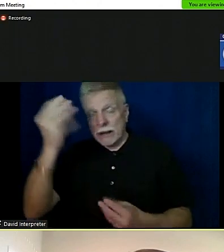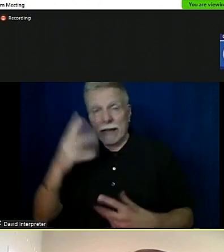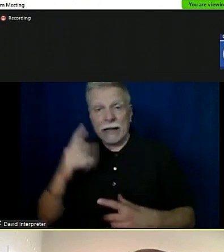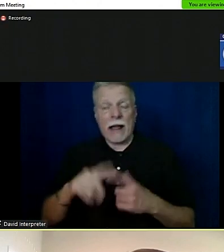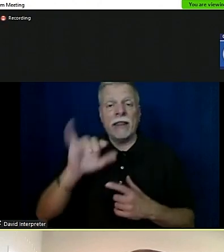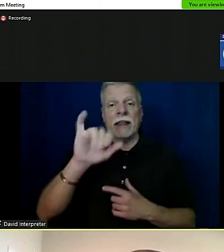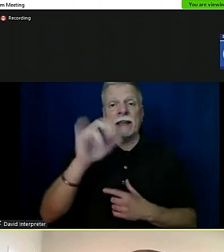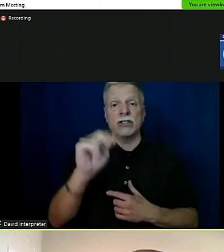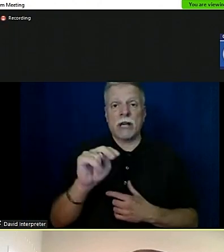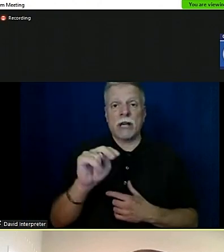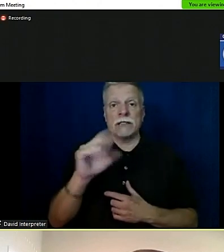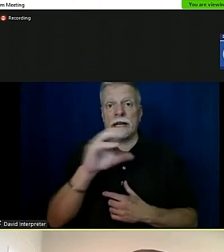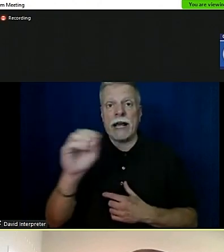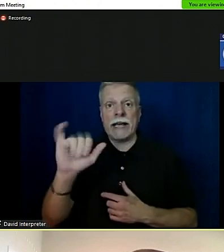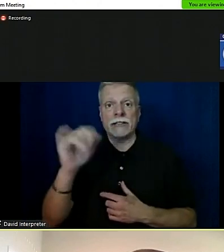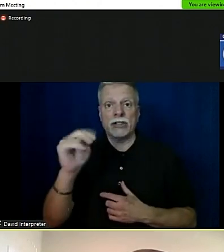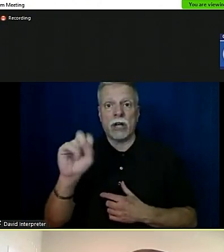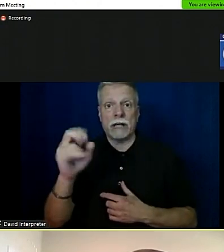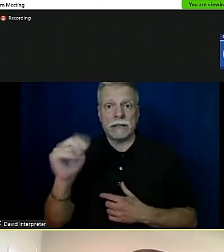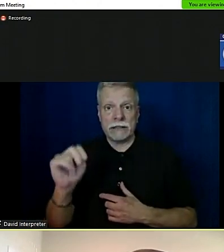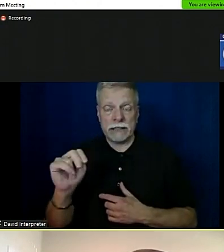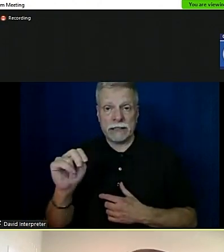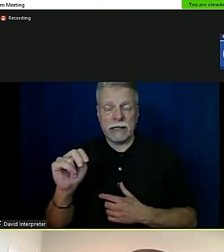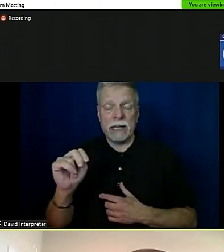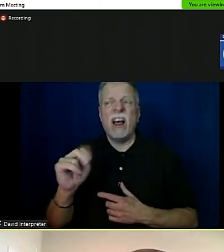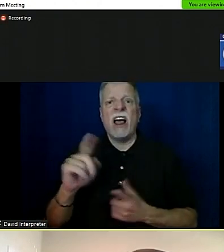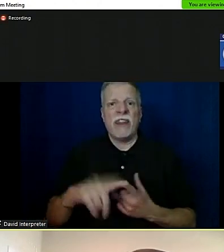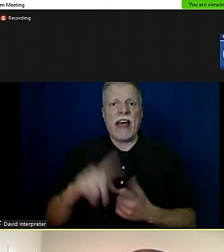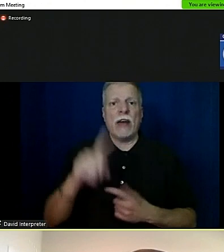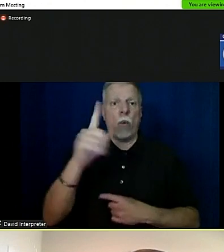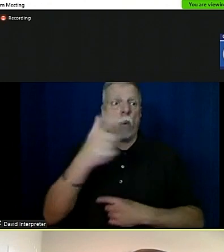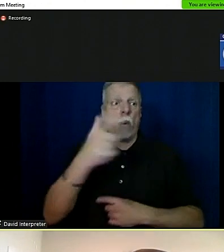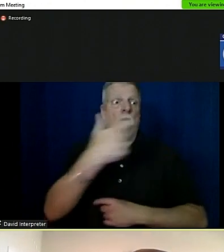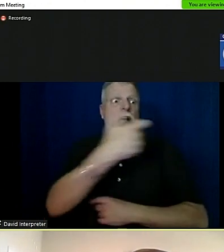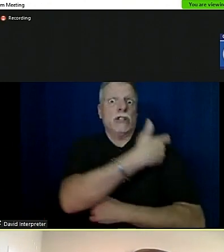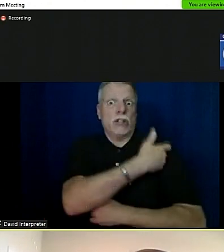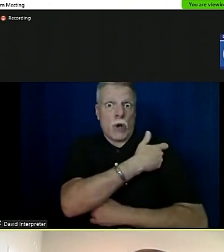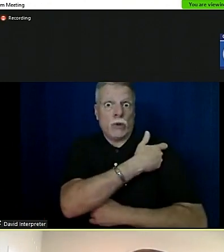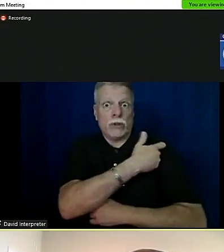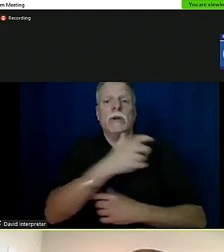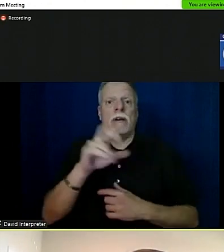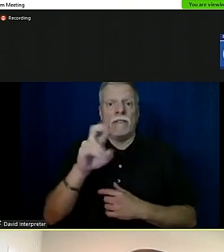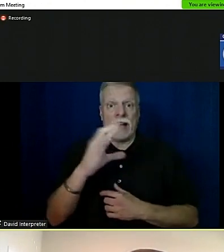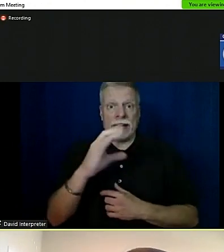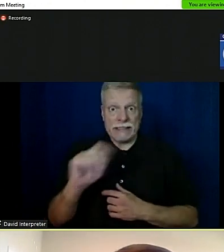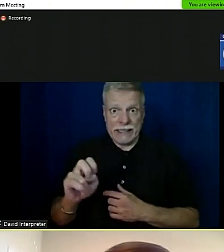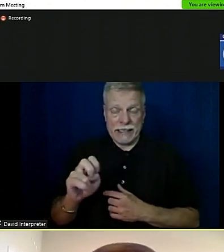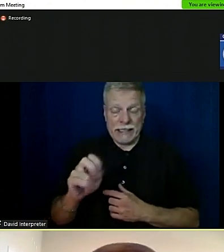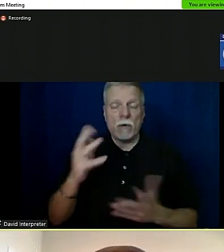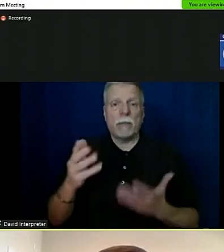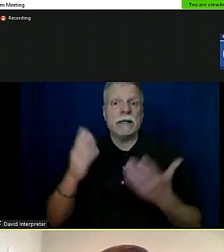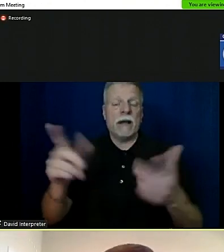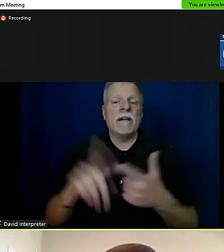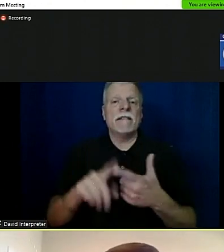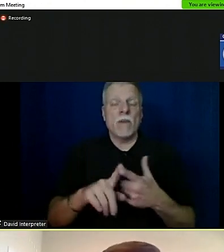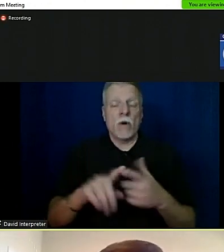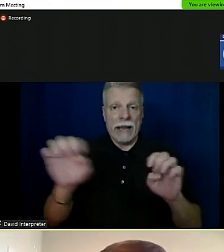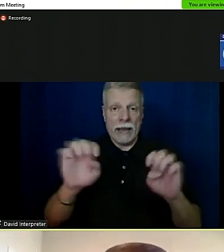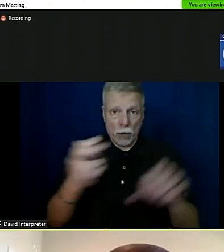1 dose, will be submitted for their EUA, their emergency use agreement, at the end of this month,